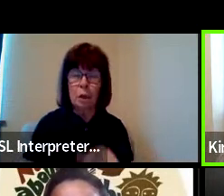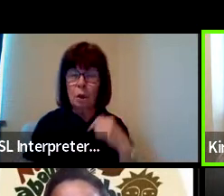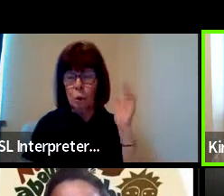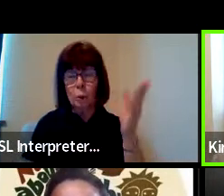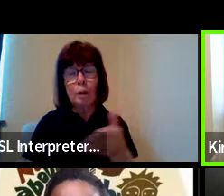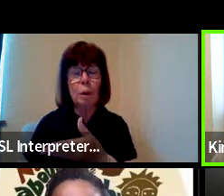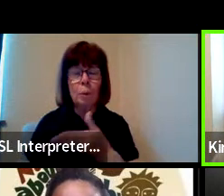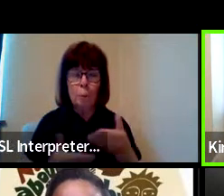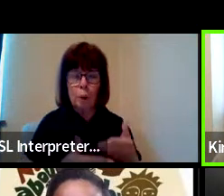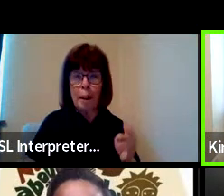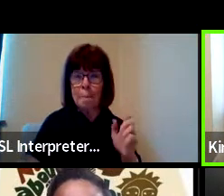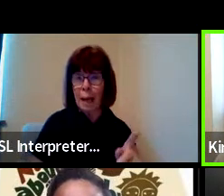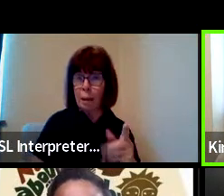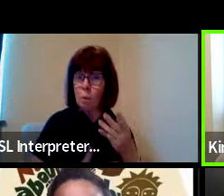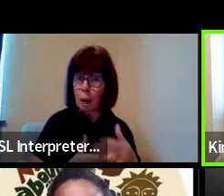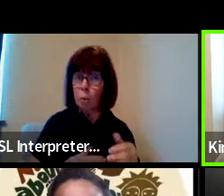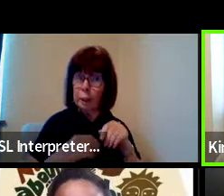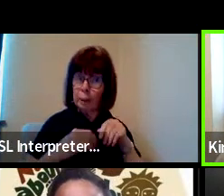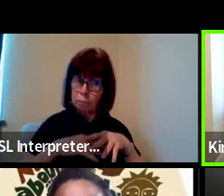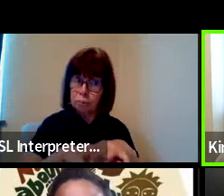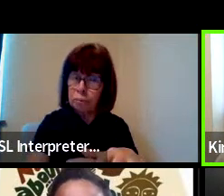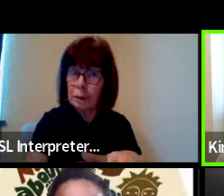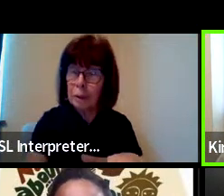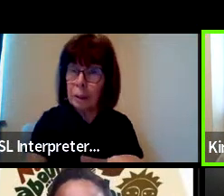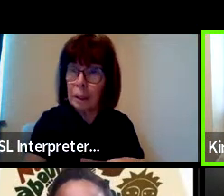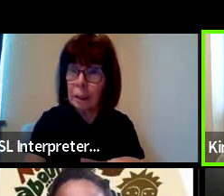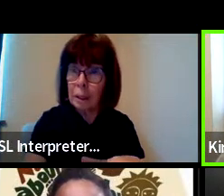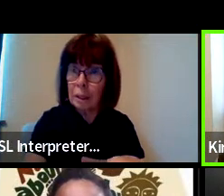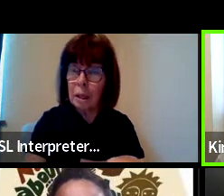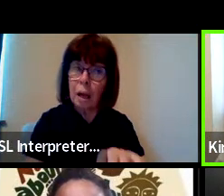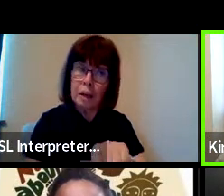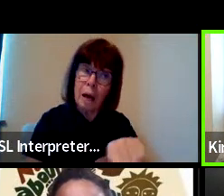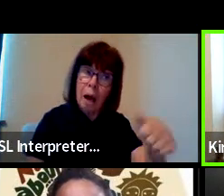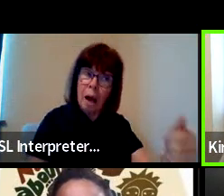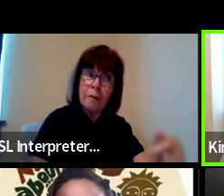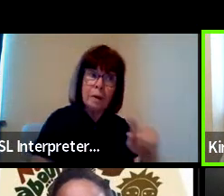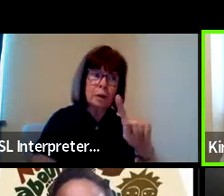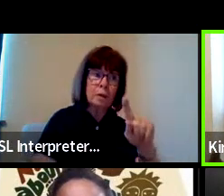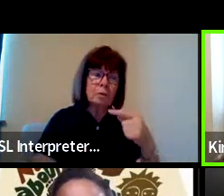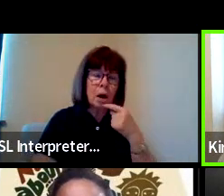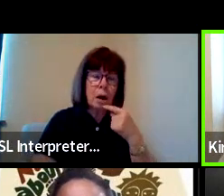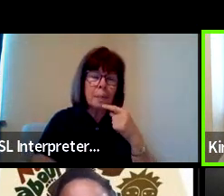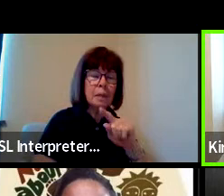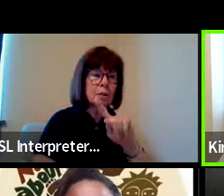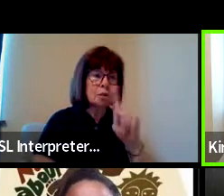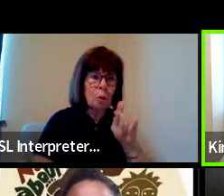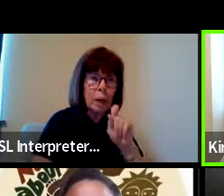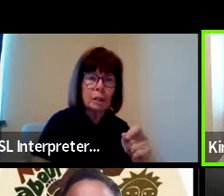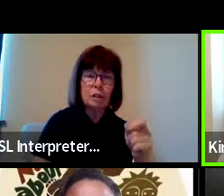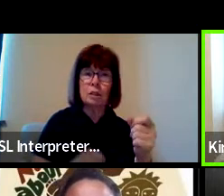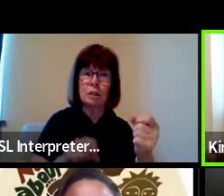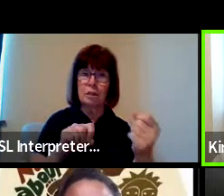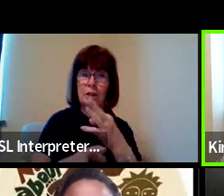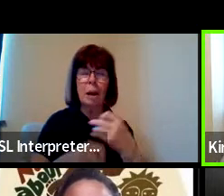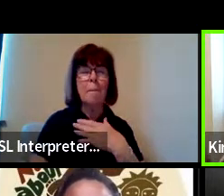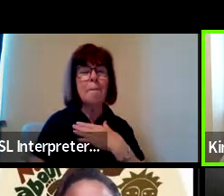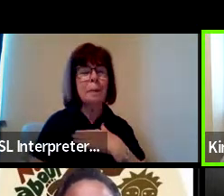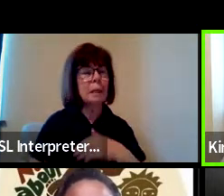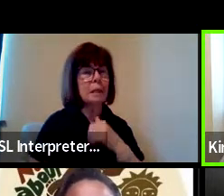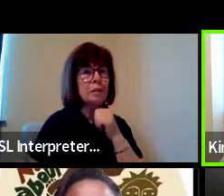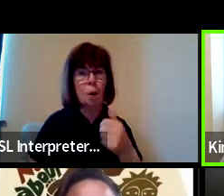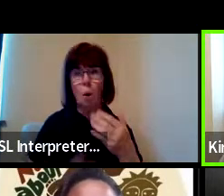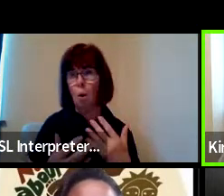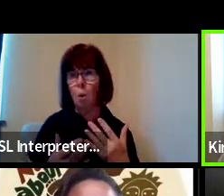integrated. And if there are other comments or questions or feedback you want to give us, please don't hesitate to send us